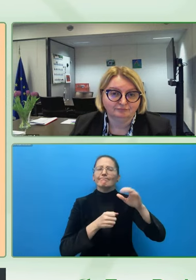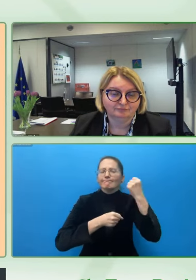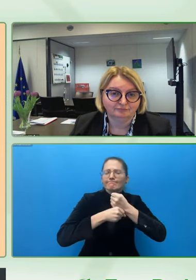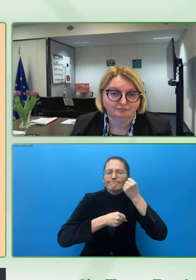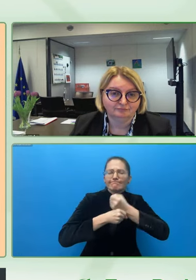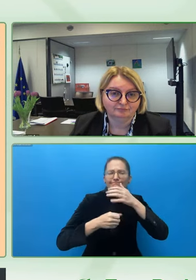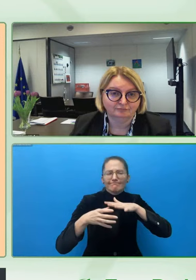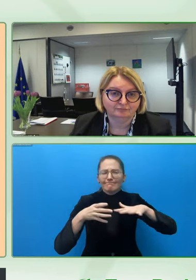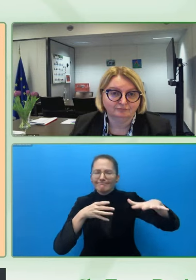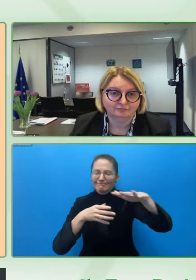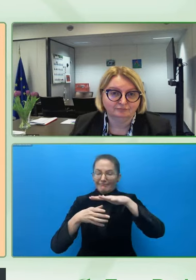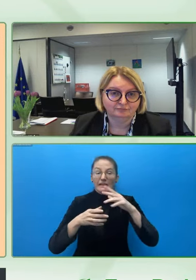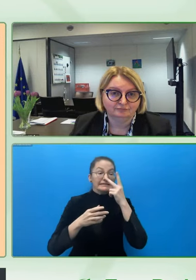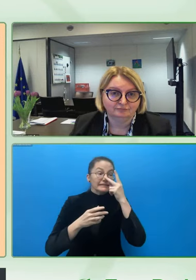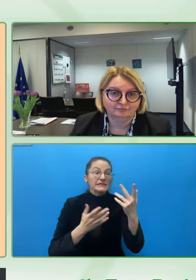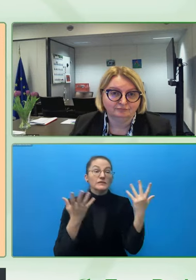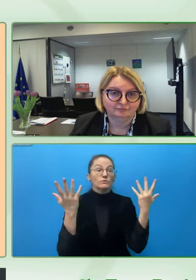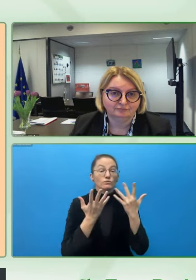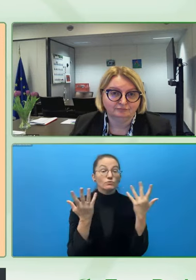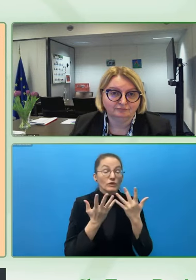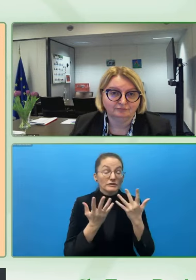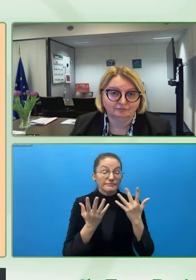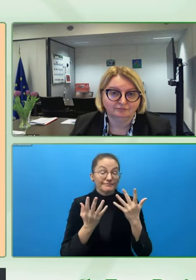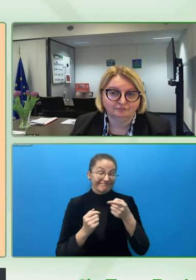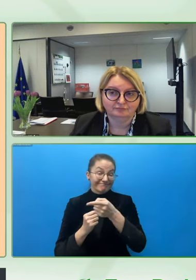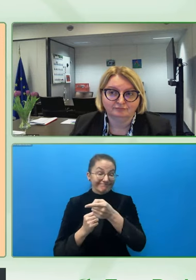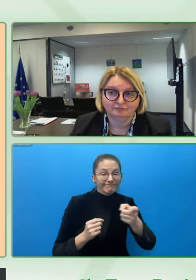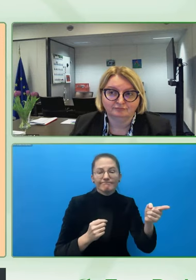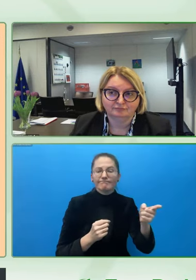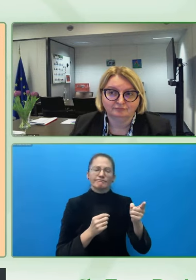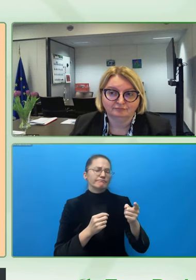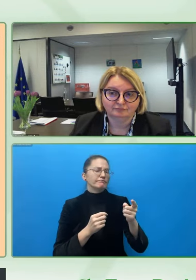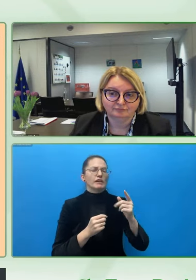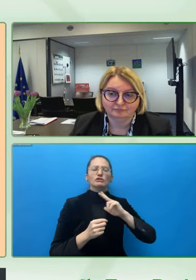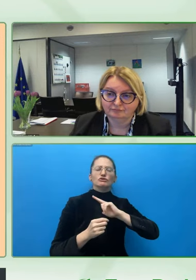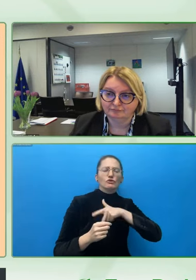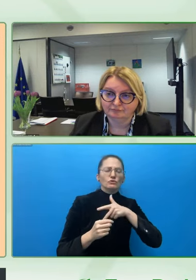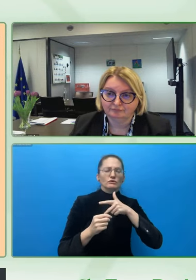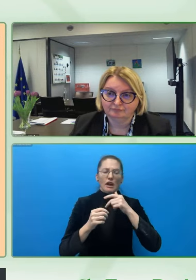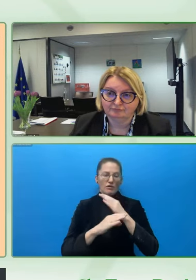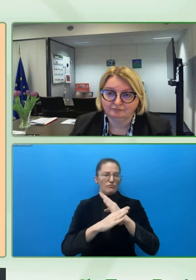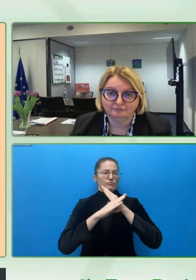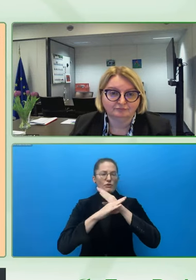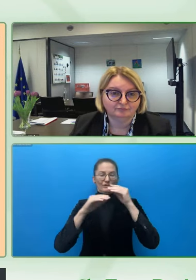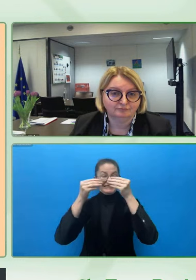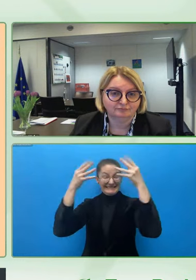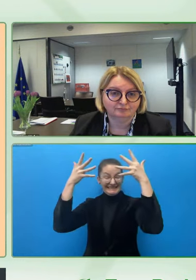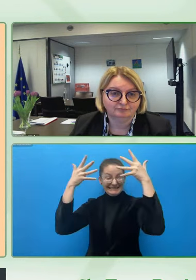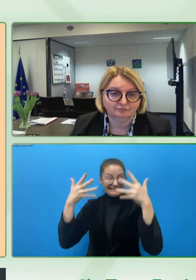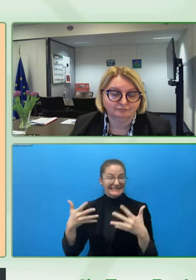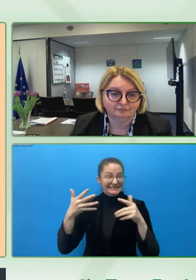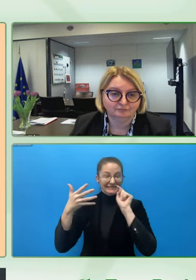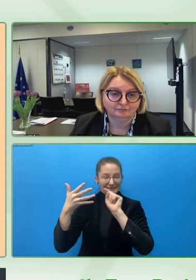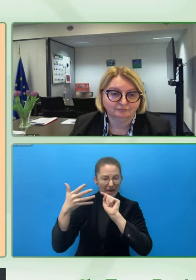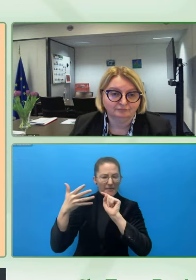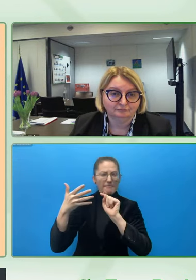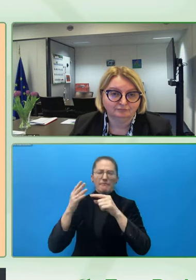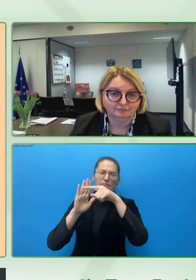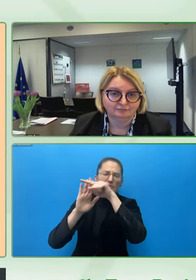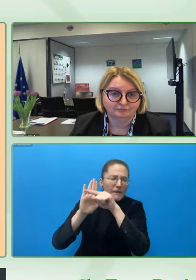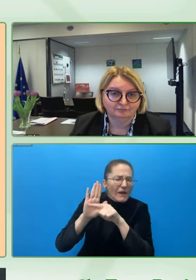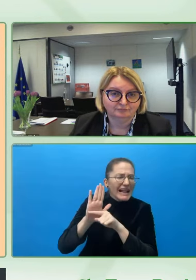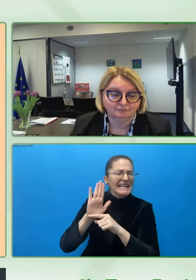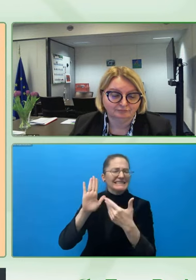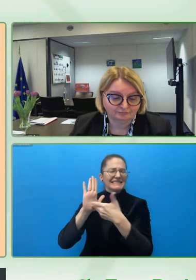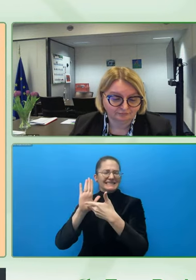through the implementation of the European Pillar of Social Rights and other relevant social policies of the European Union. Before the European Commission, she